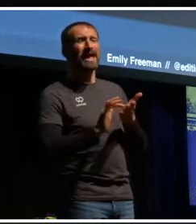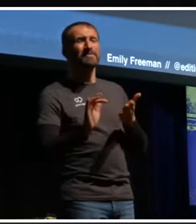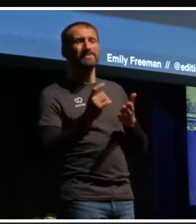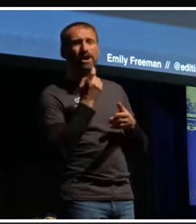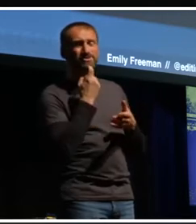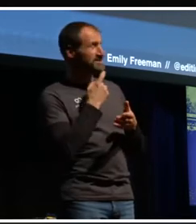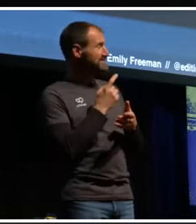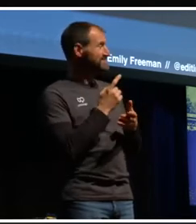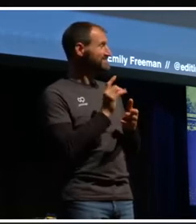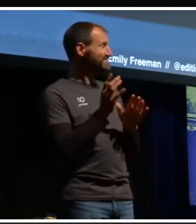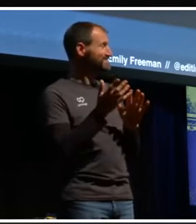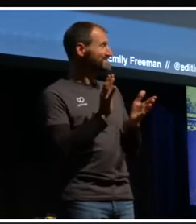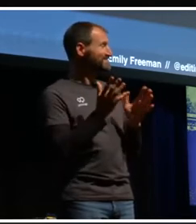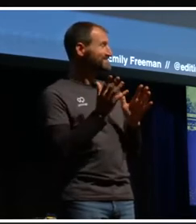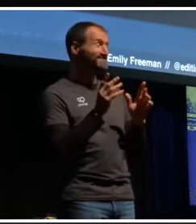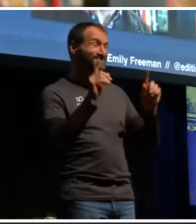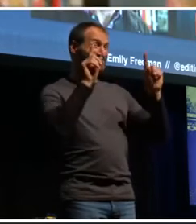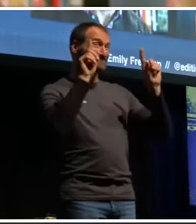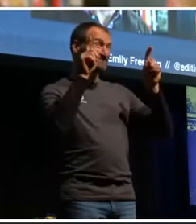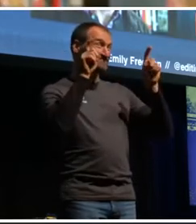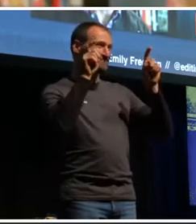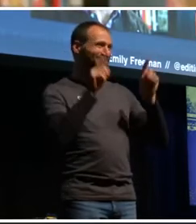Close, not quite.